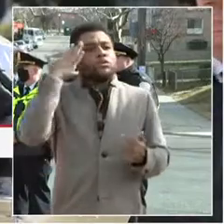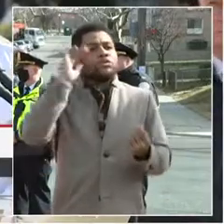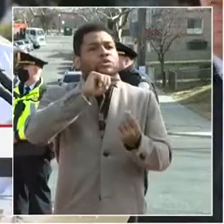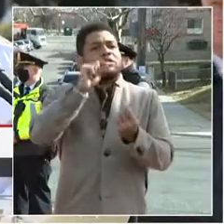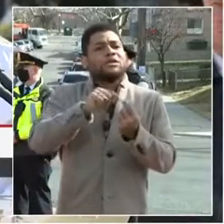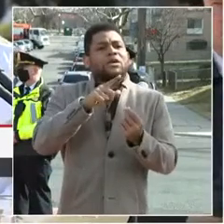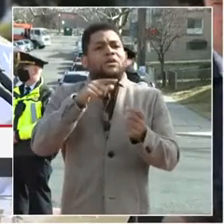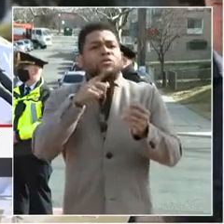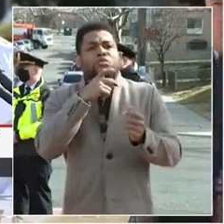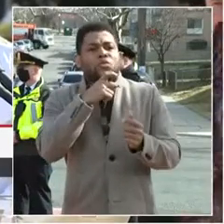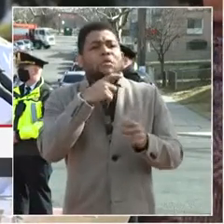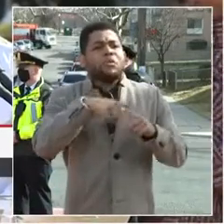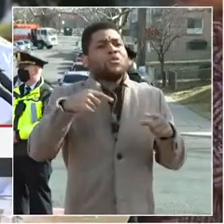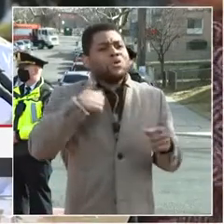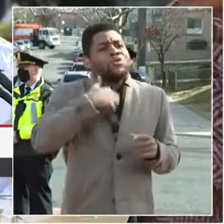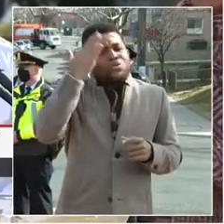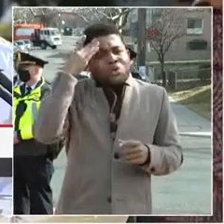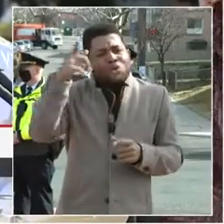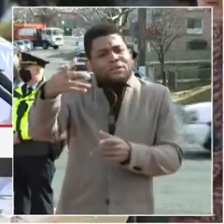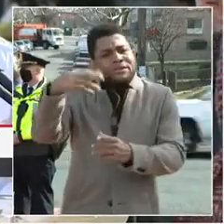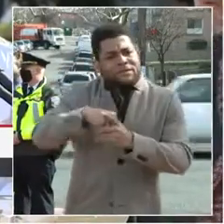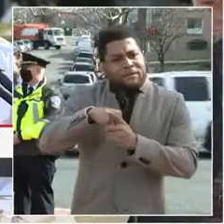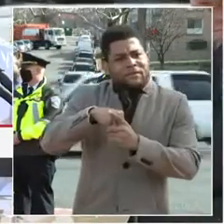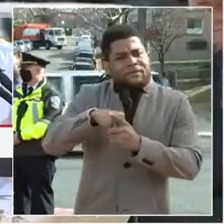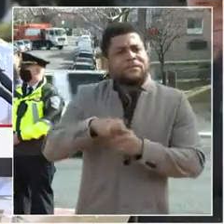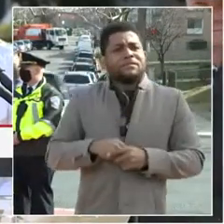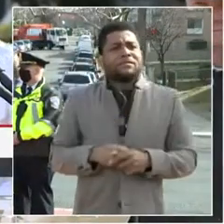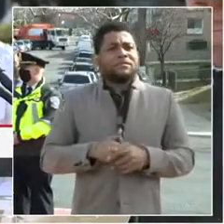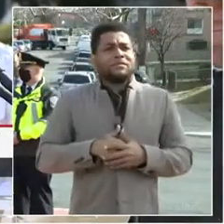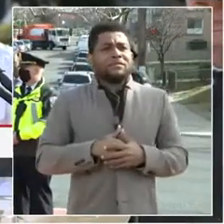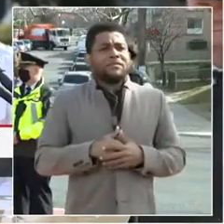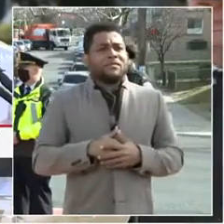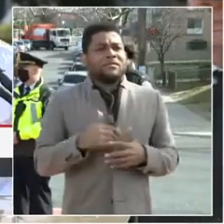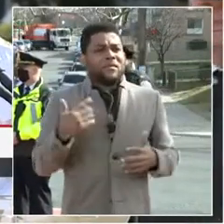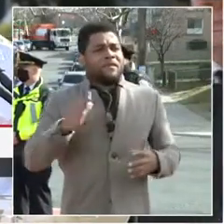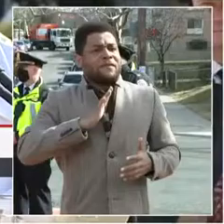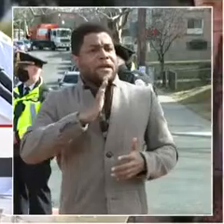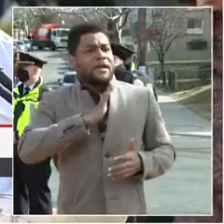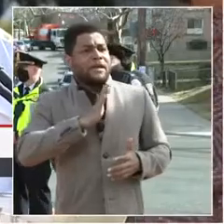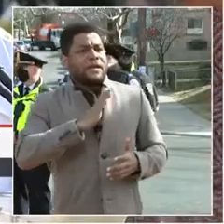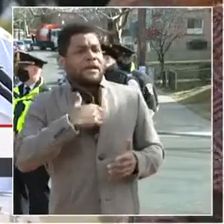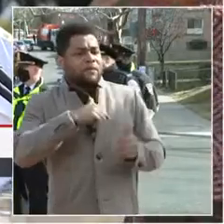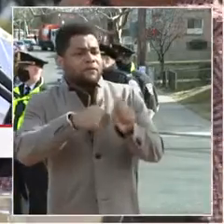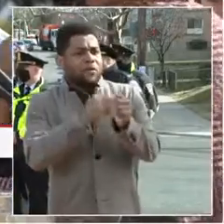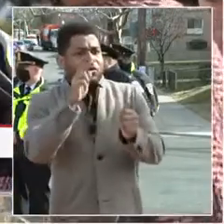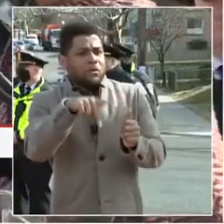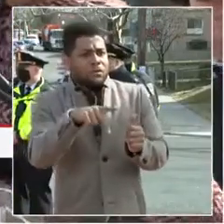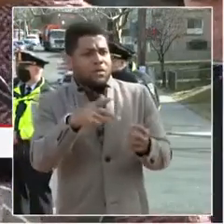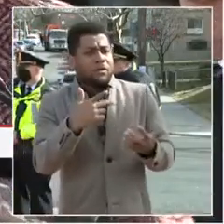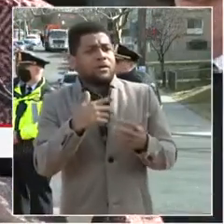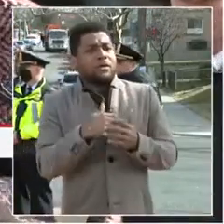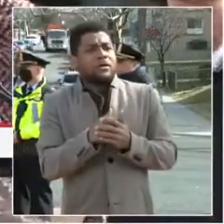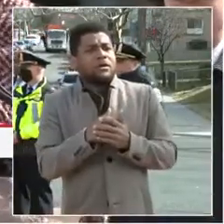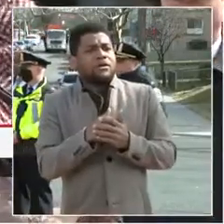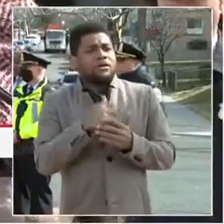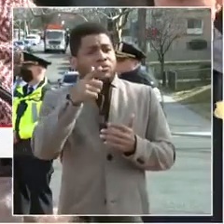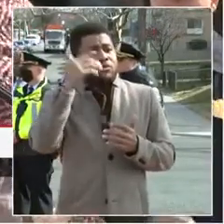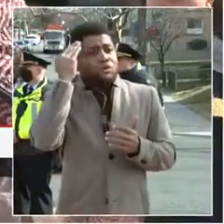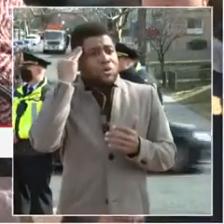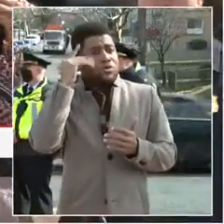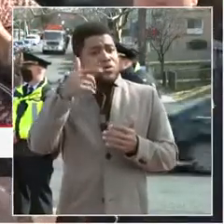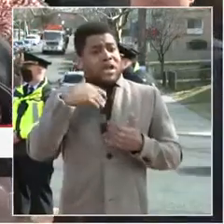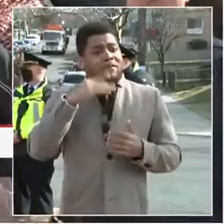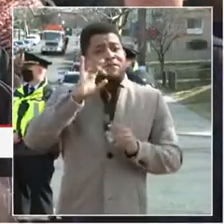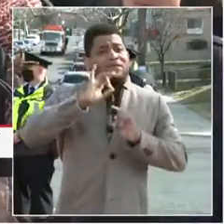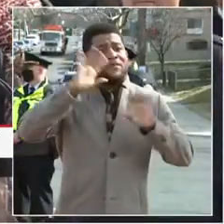want to follow up on this question of coordination. The Mayor, you have a violence interruption program. I